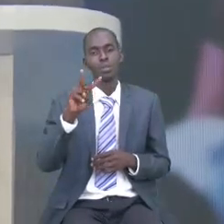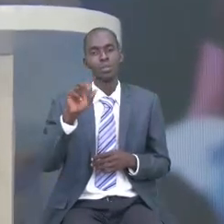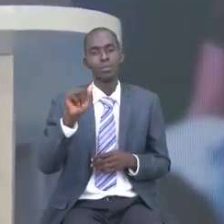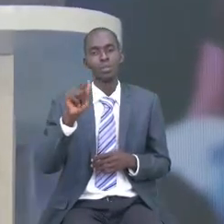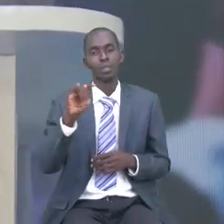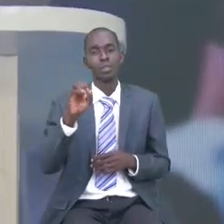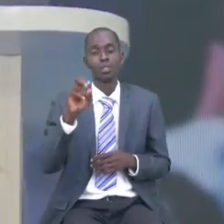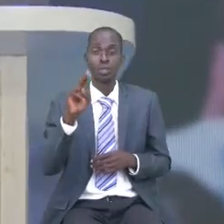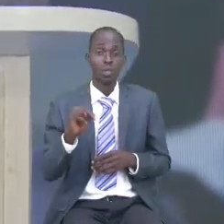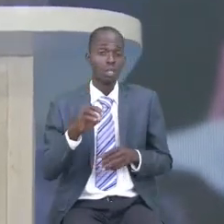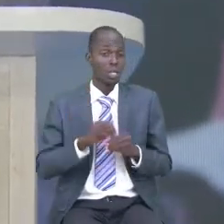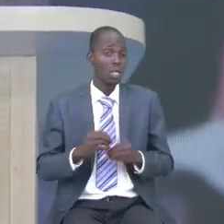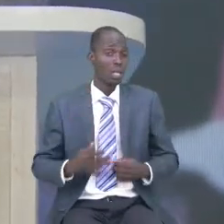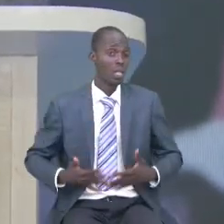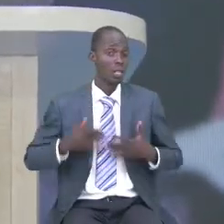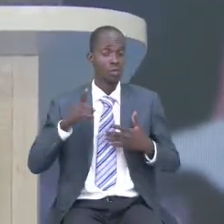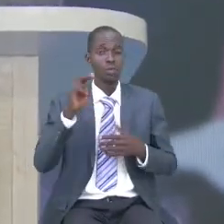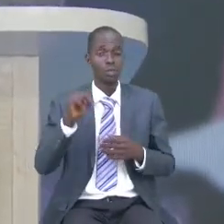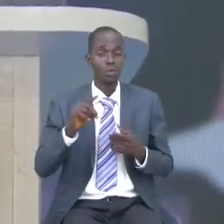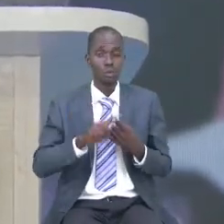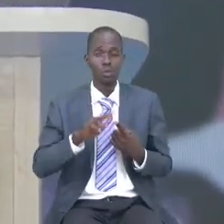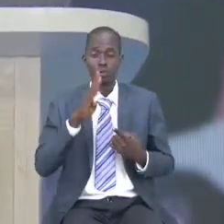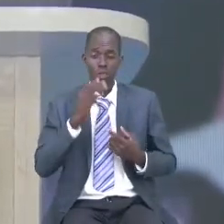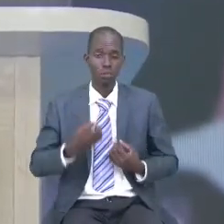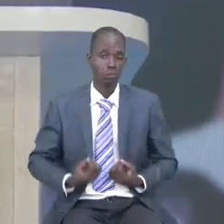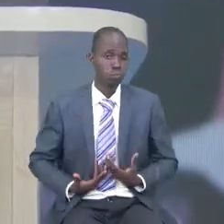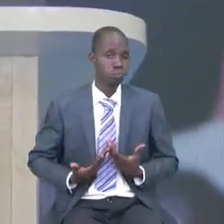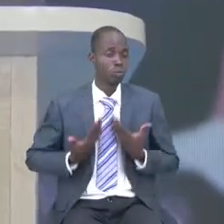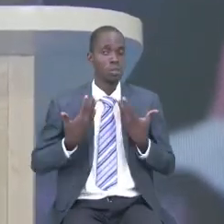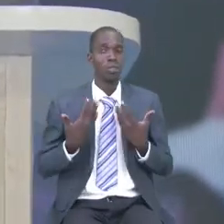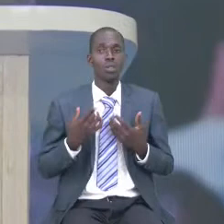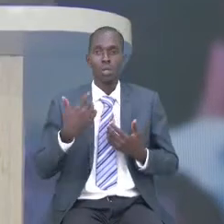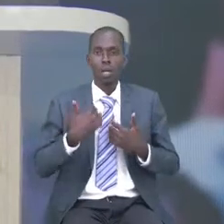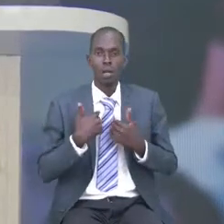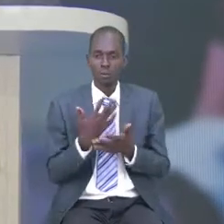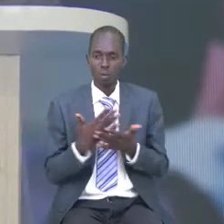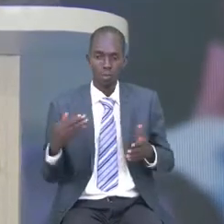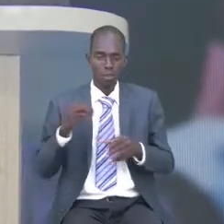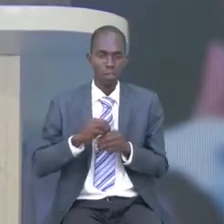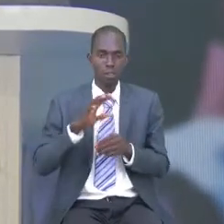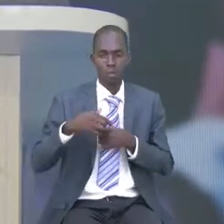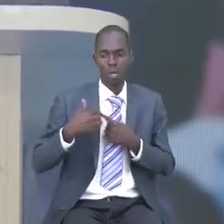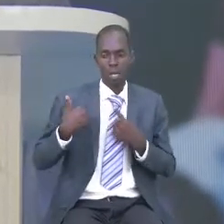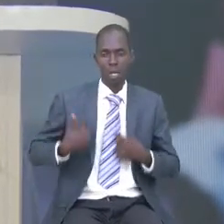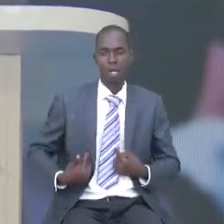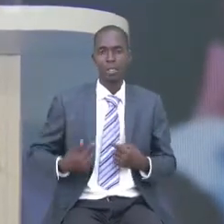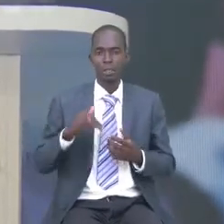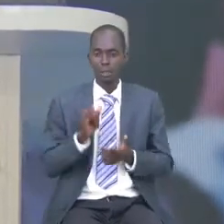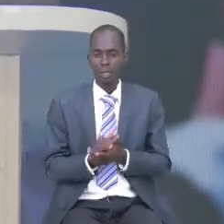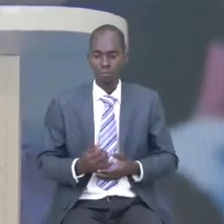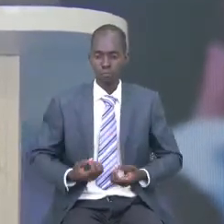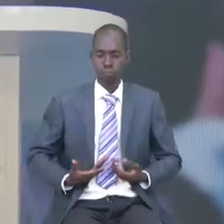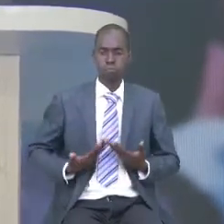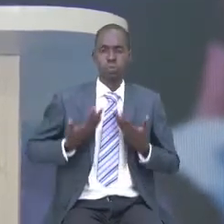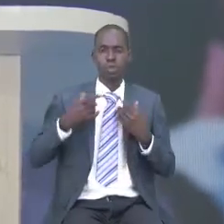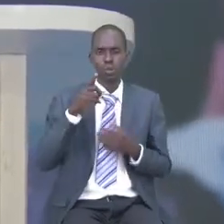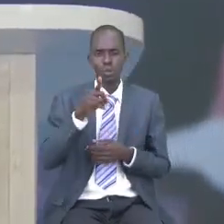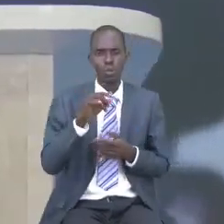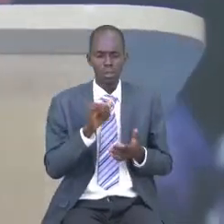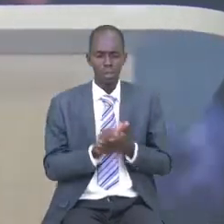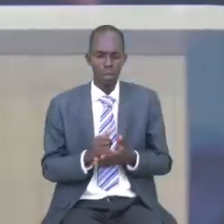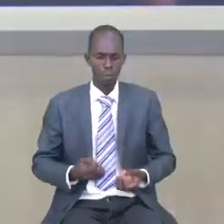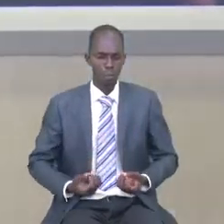motivated. Something has to be in my heart, in your heart, that motivates me, that motivates